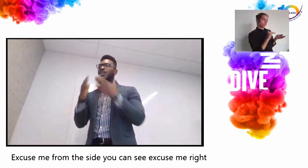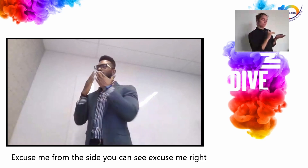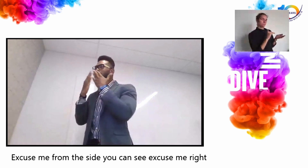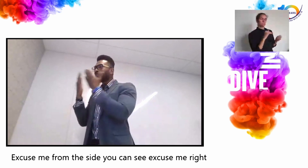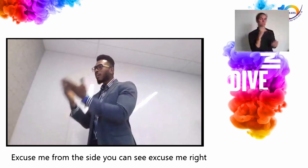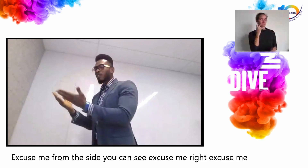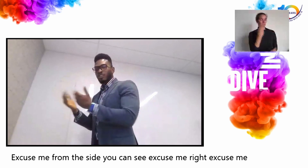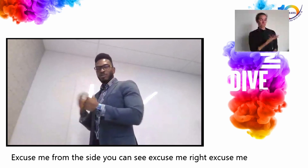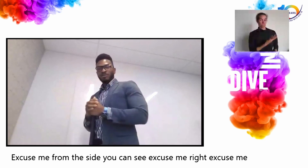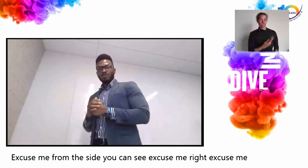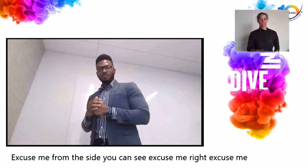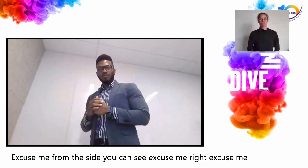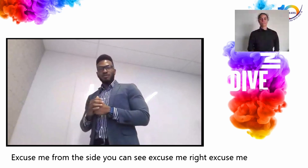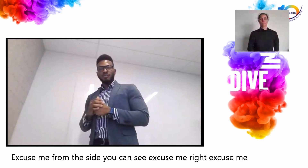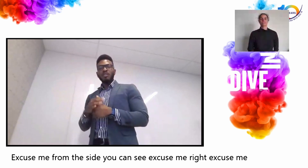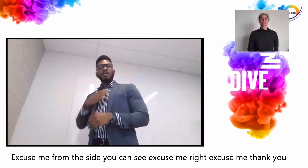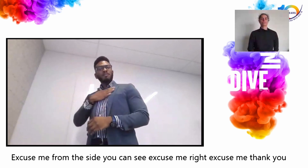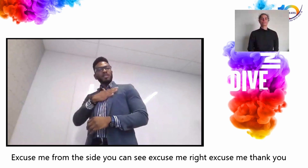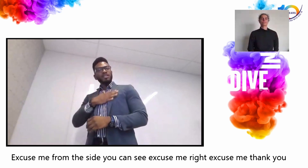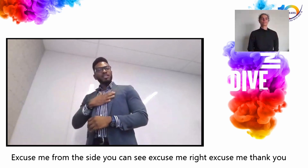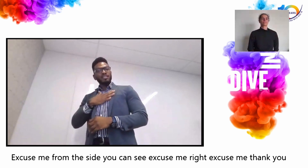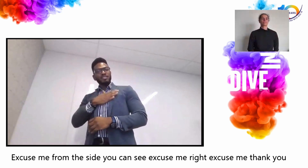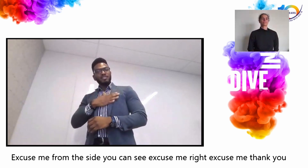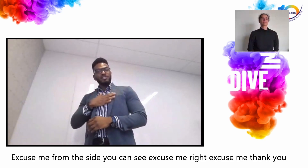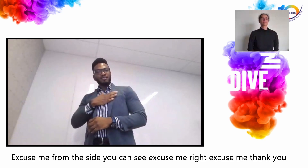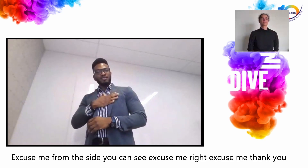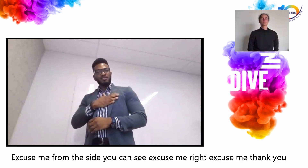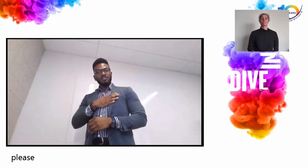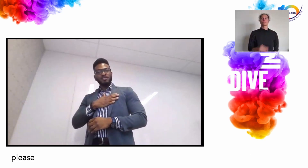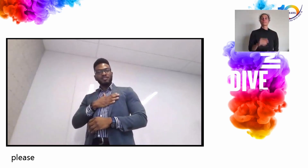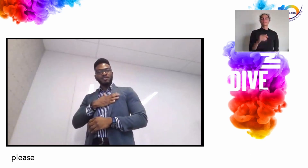me. Thank you. Please.